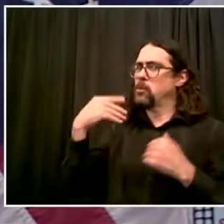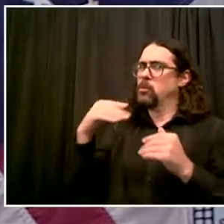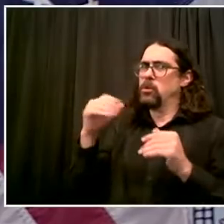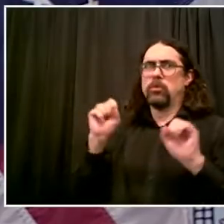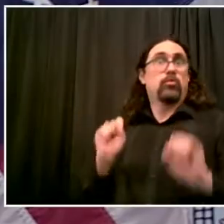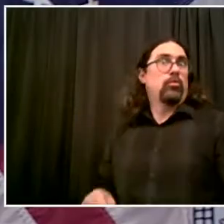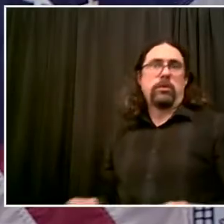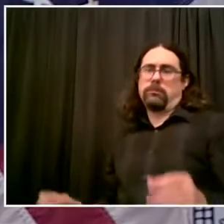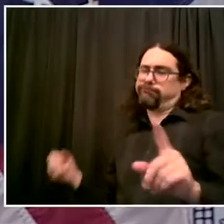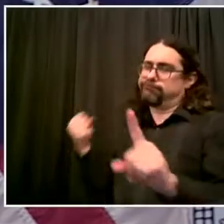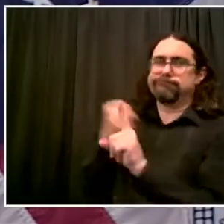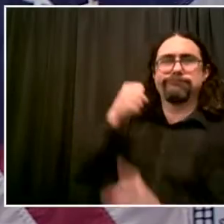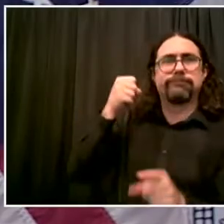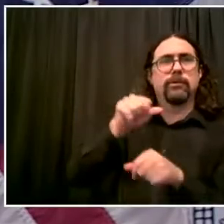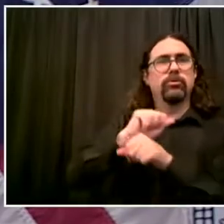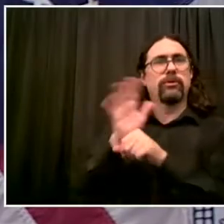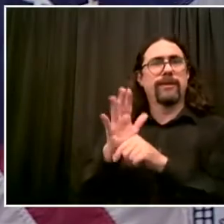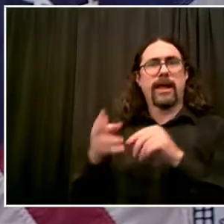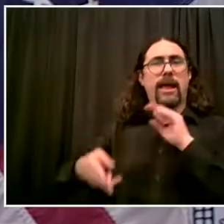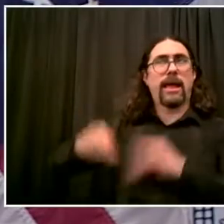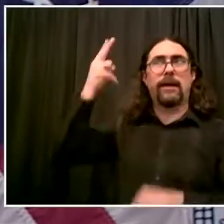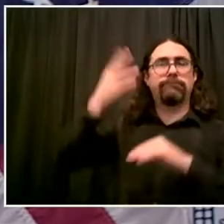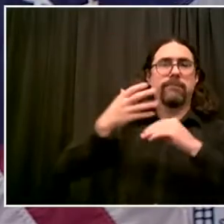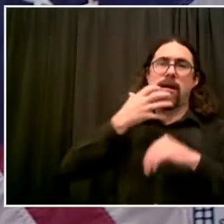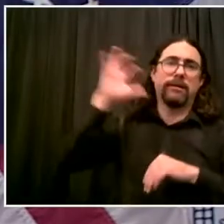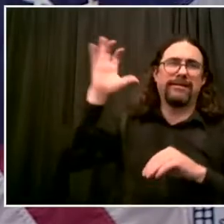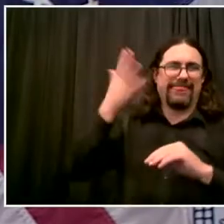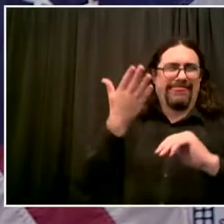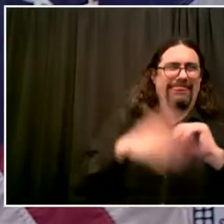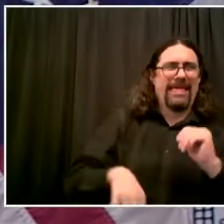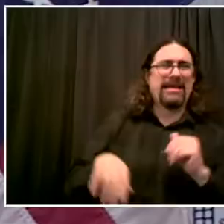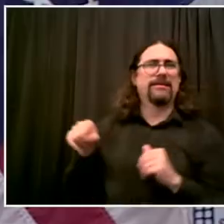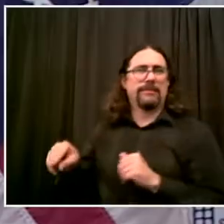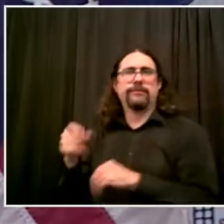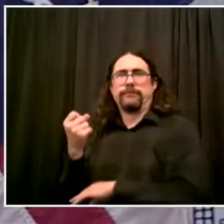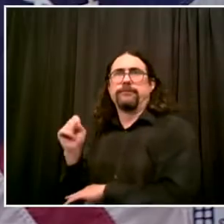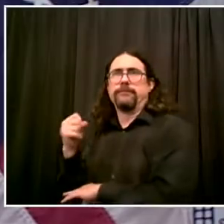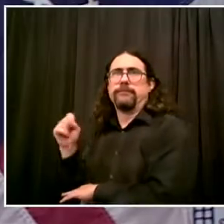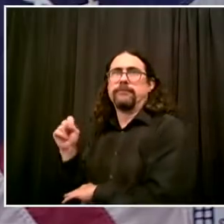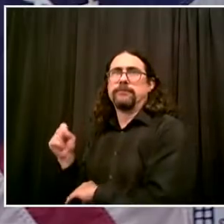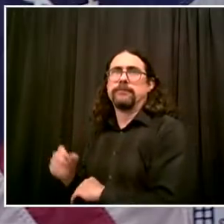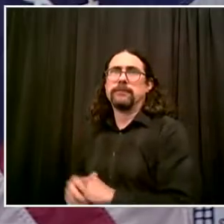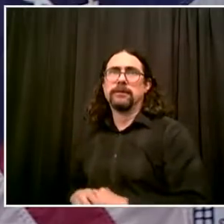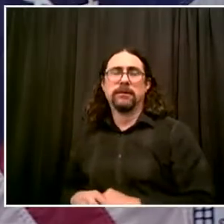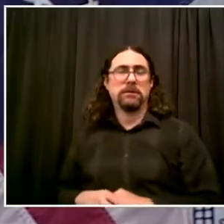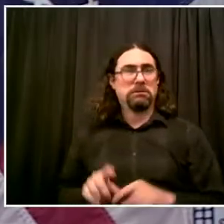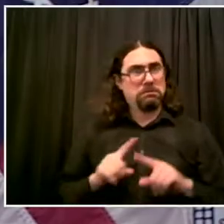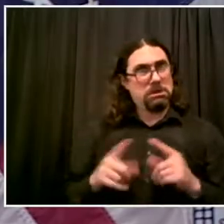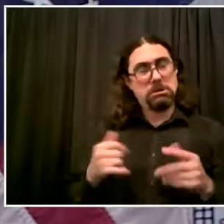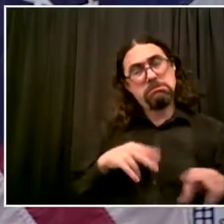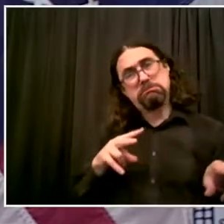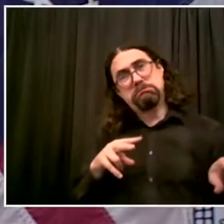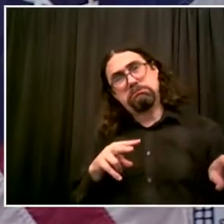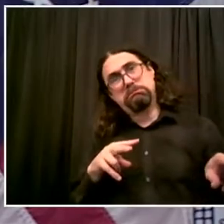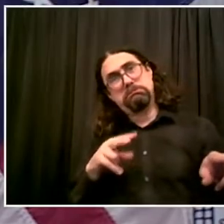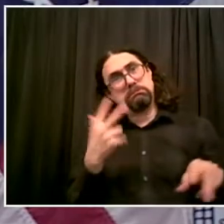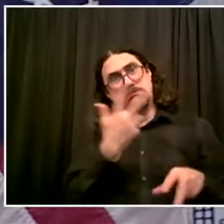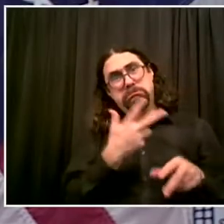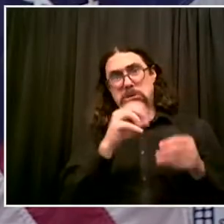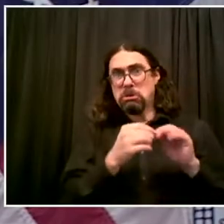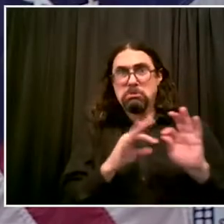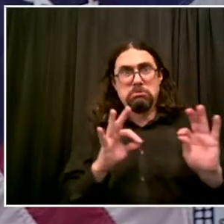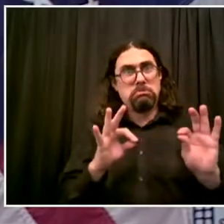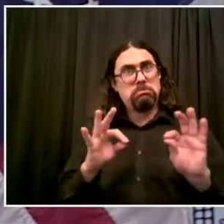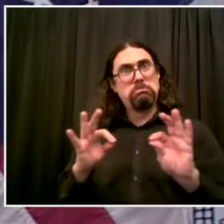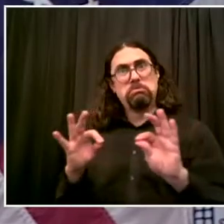this hour. We are never out of the woods, Joe, but what we've seen so far is encouraging. Now, big asterisk, phase two is much